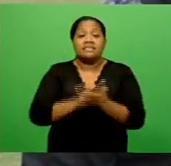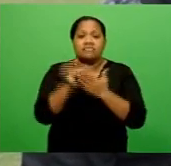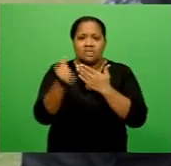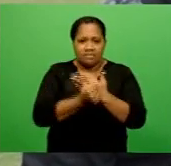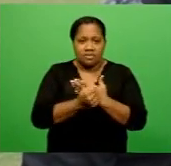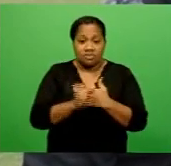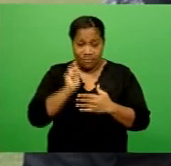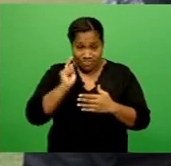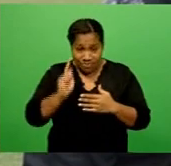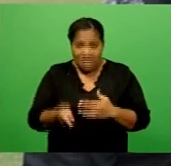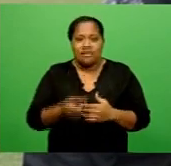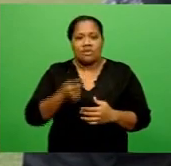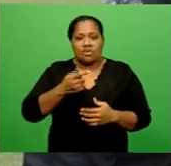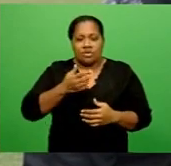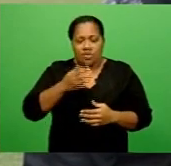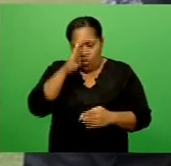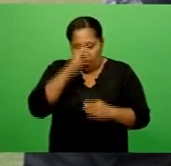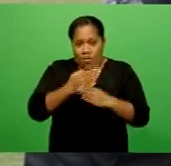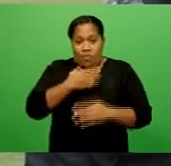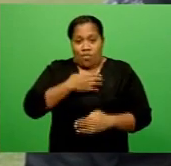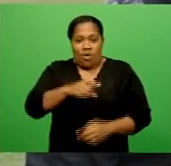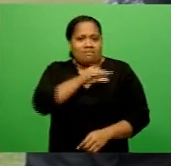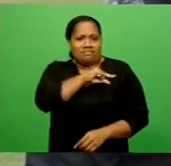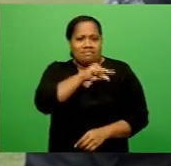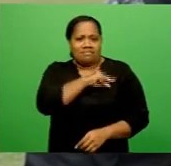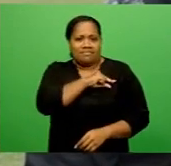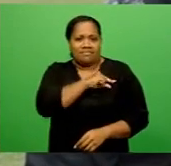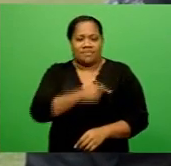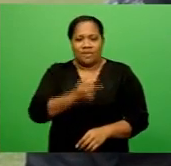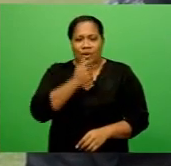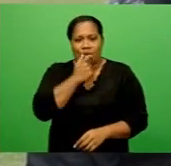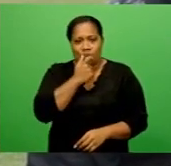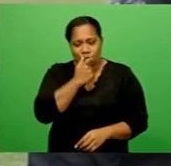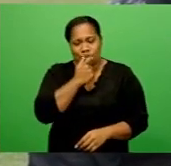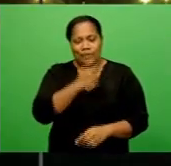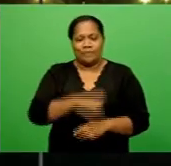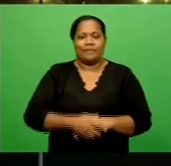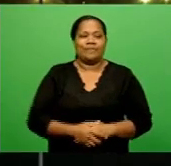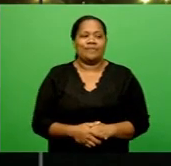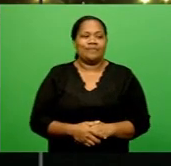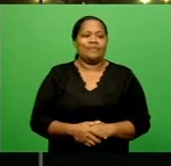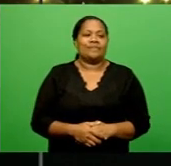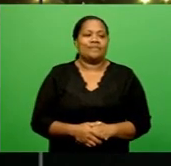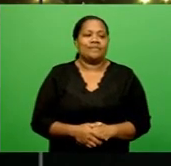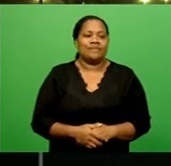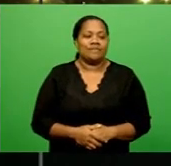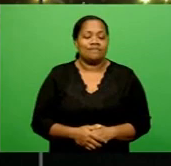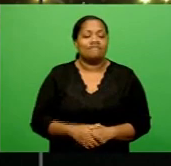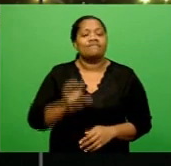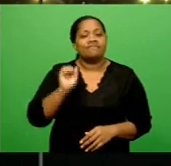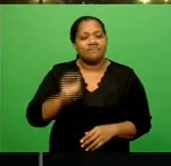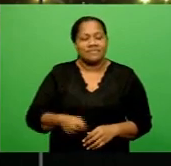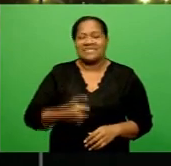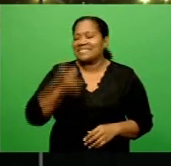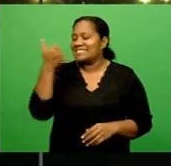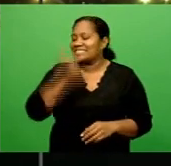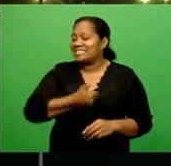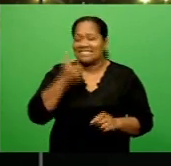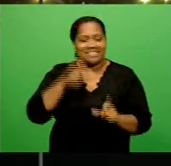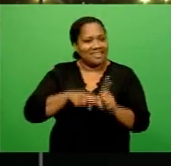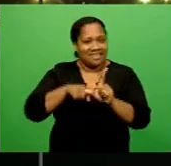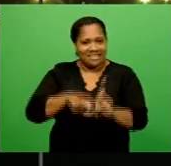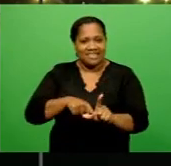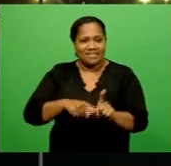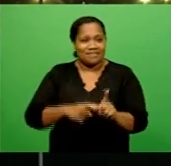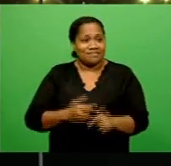hope to have more qualified referees. Aquila Thama, FBC Sports. It's been 16 years since